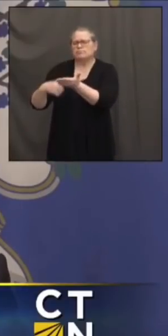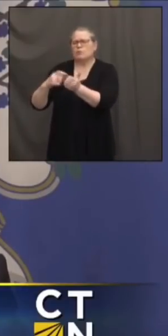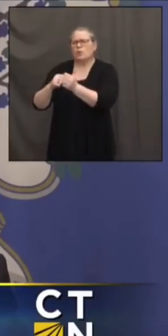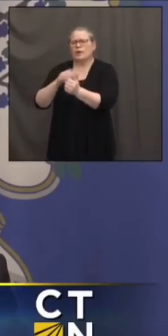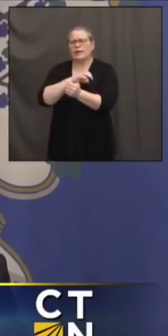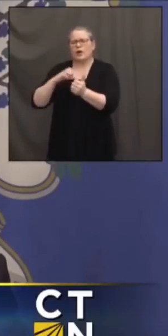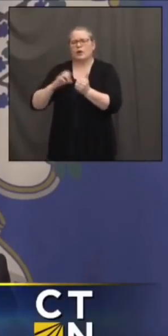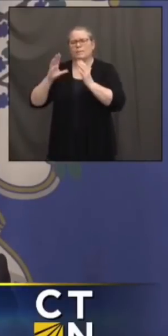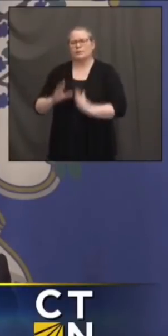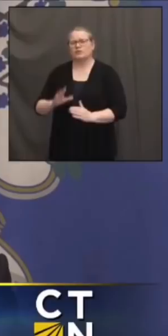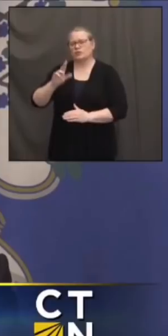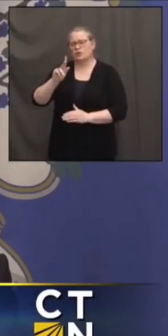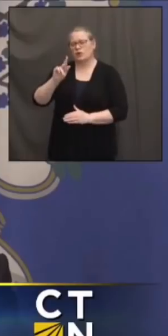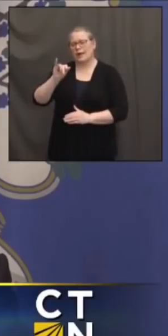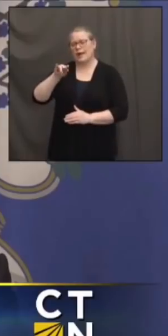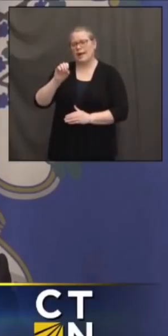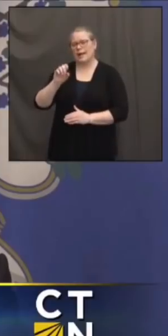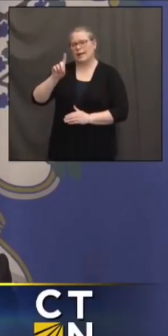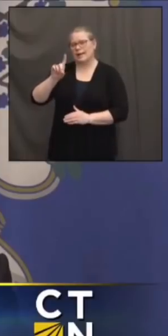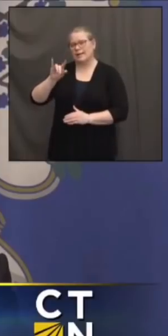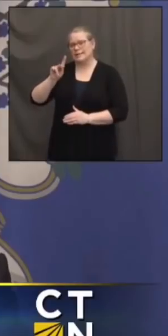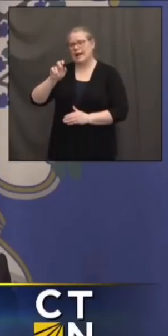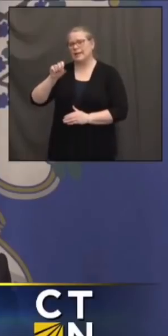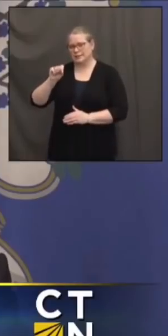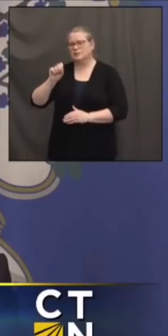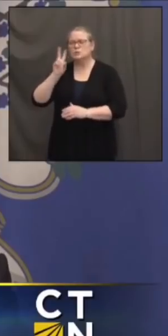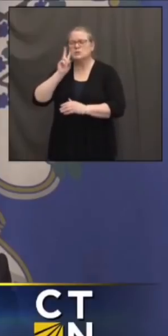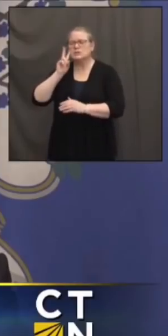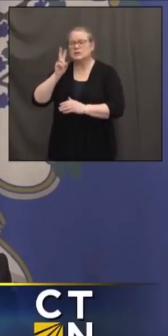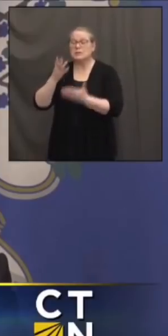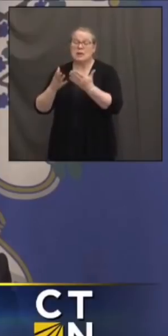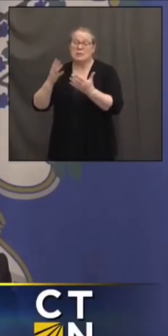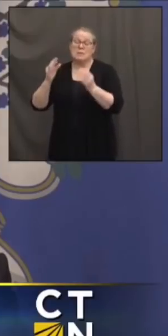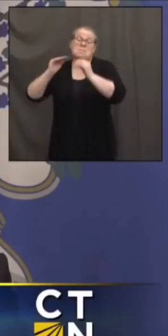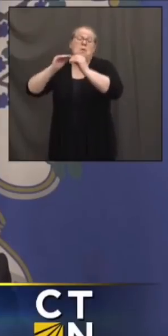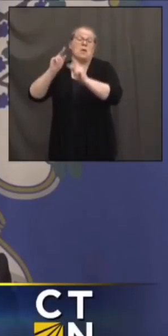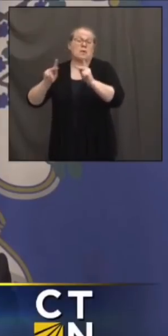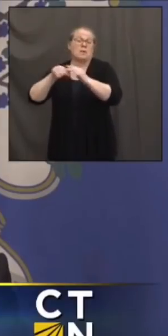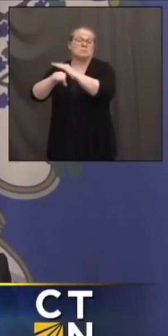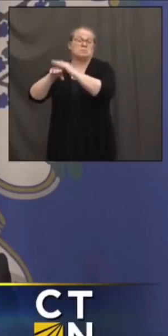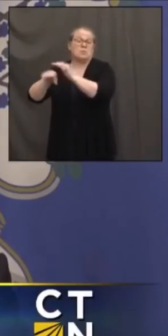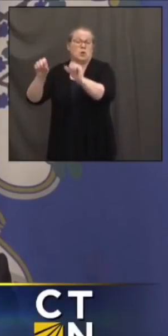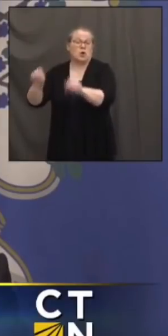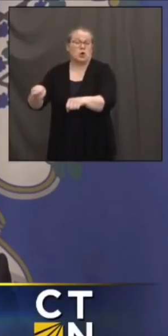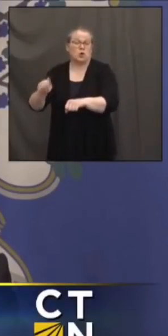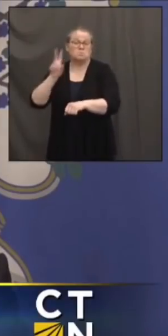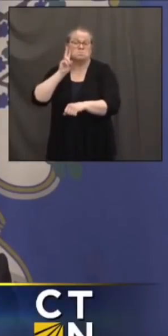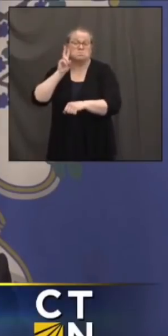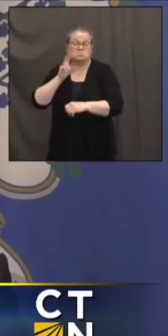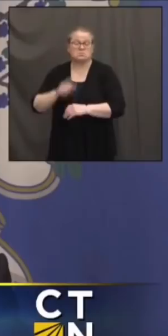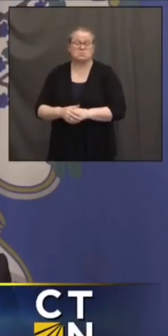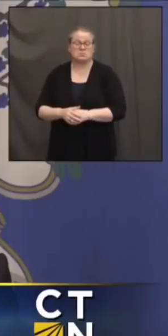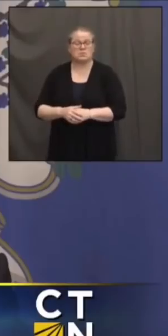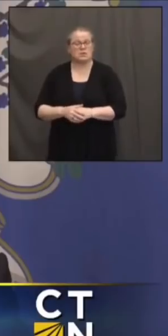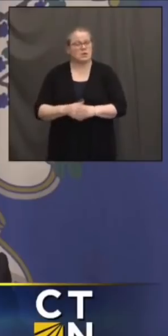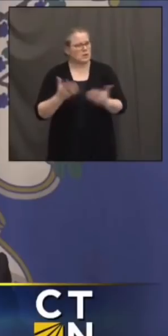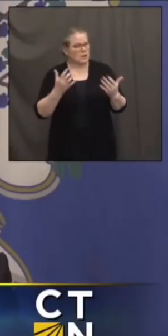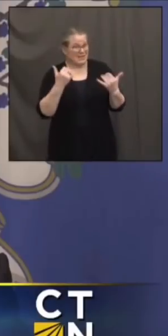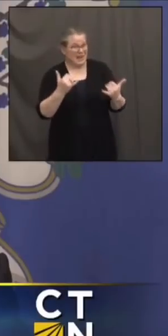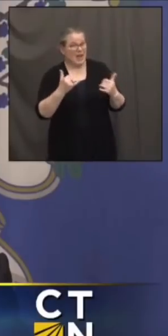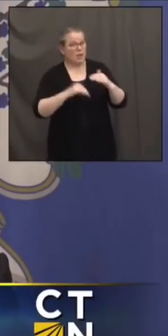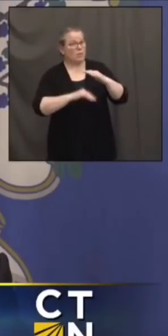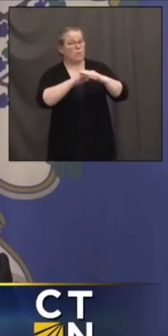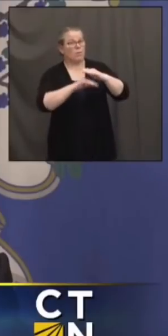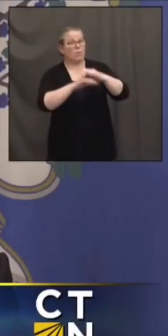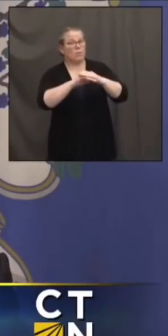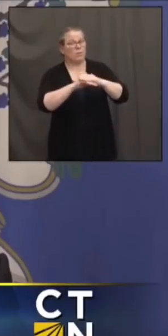it'd be nice if a few more people could enjoy it. Good point. Do we know what the capacity restrictions are? Is it 50% there, or? I